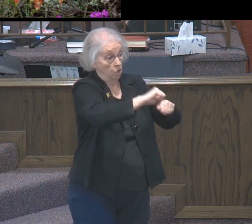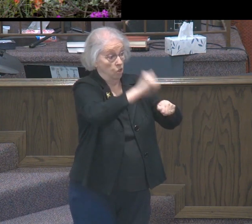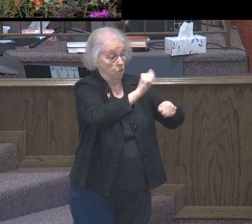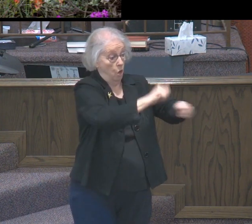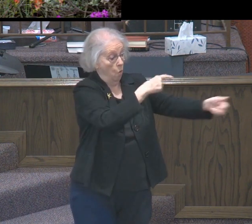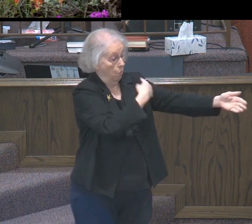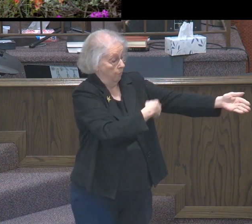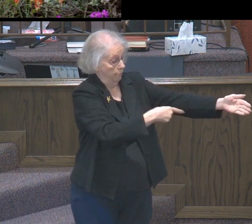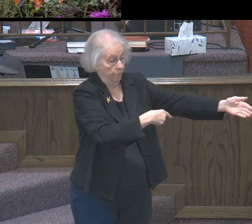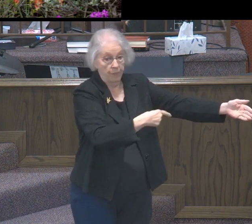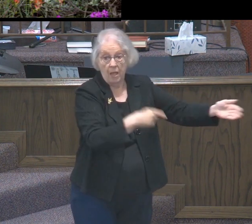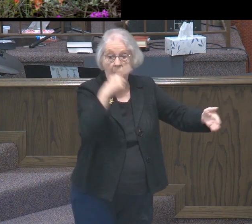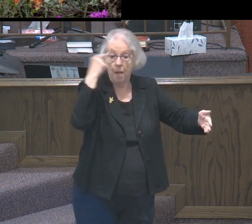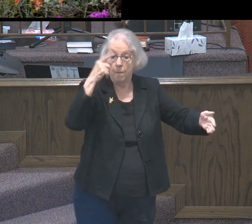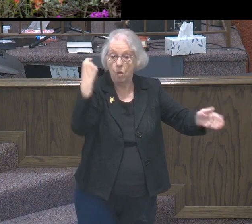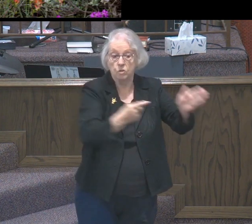wrong thoughts.